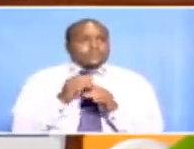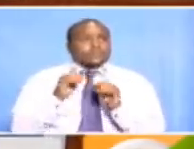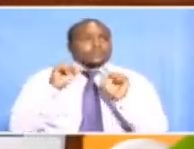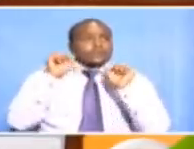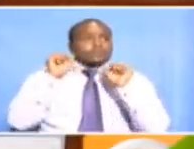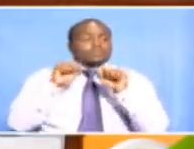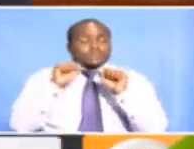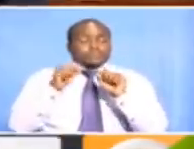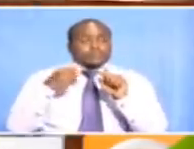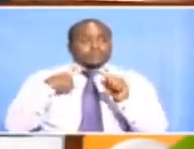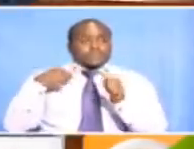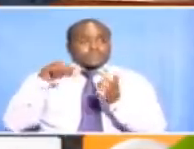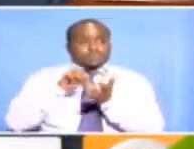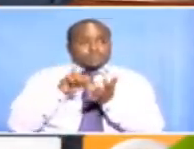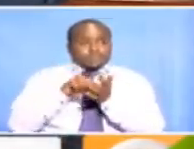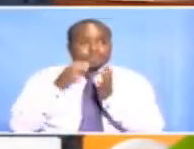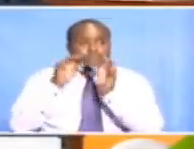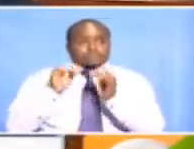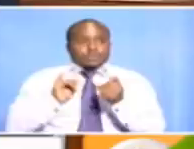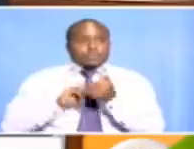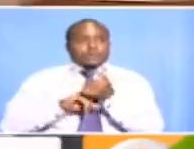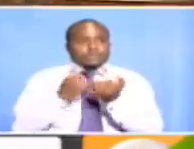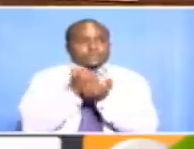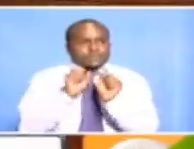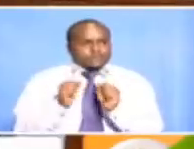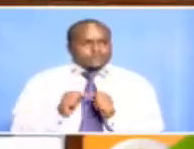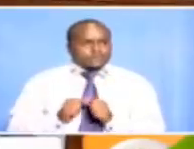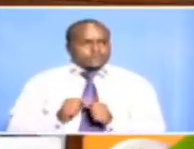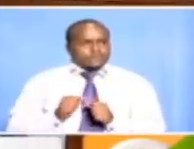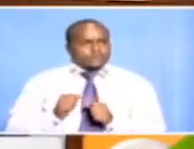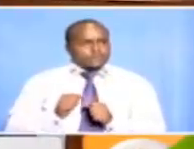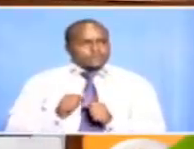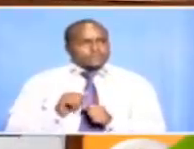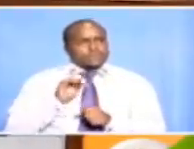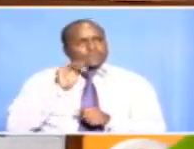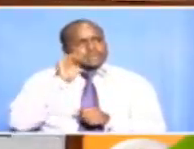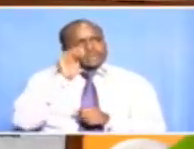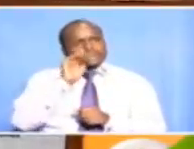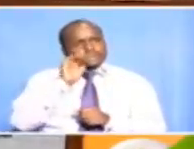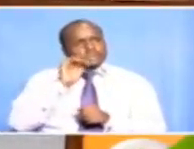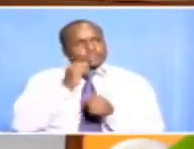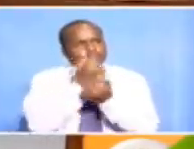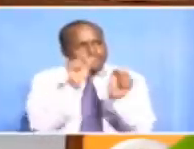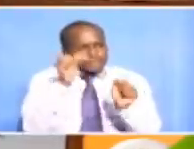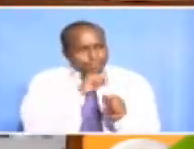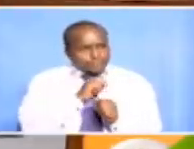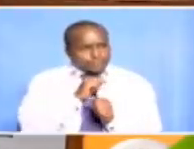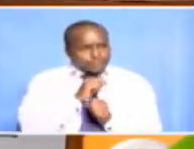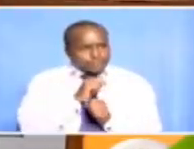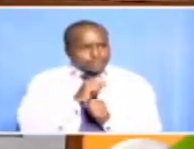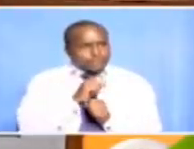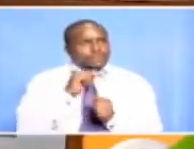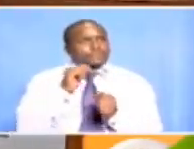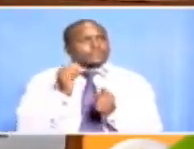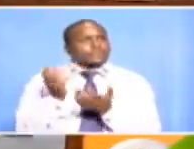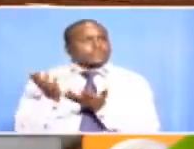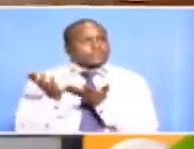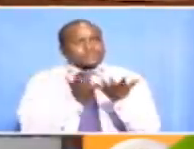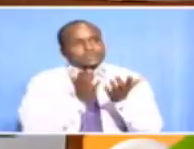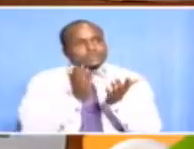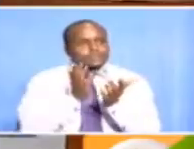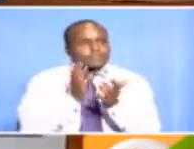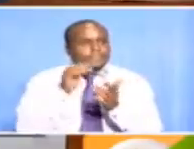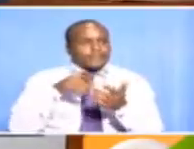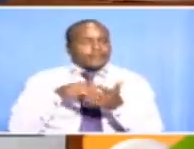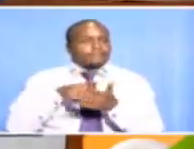the wife angekuwa released. Was she released? Can you ask questions to Kenyans? She was released. Was she released or she was charged? She was released. After paying